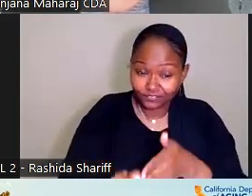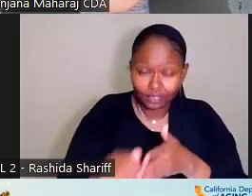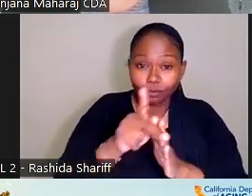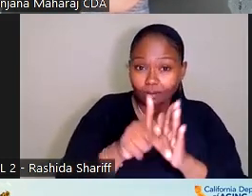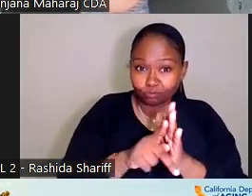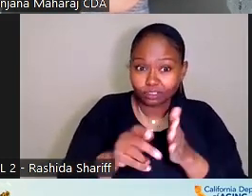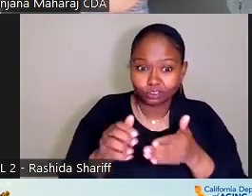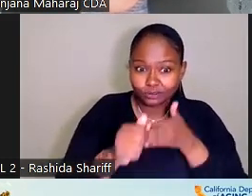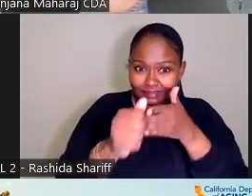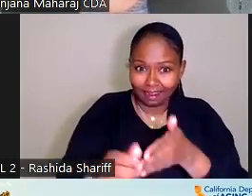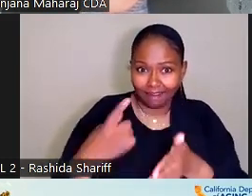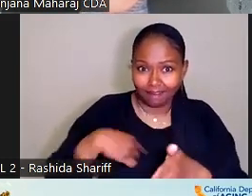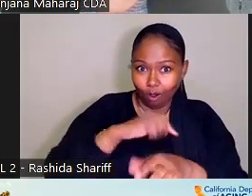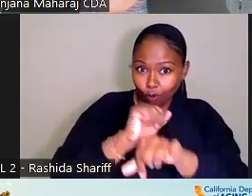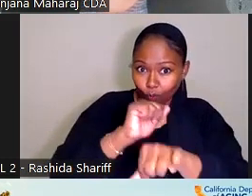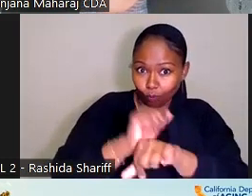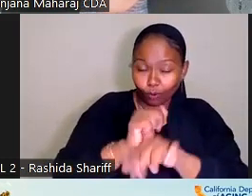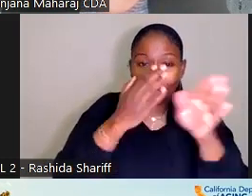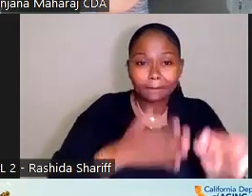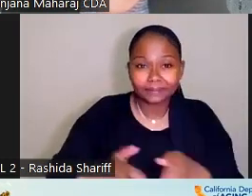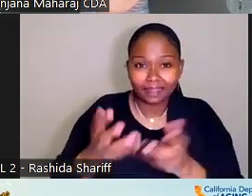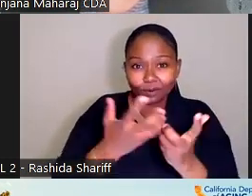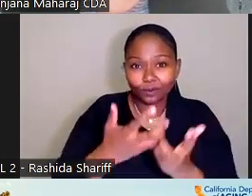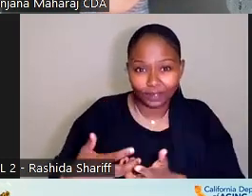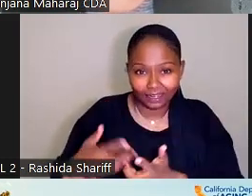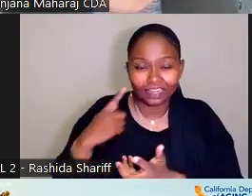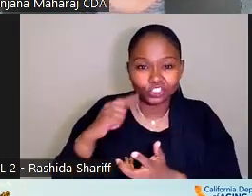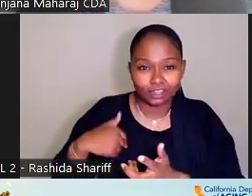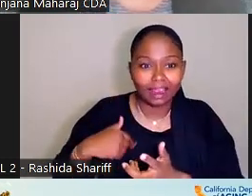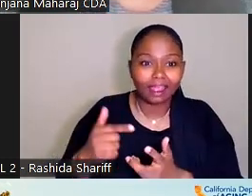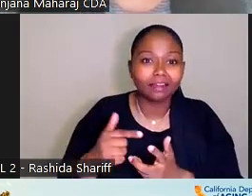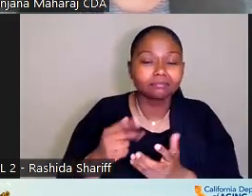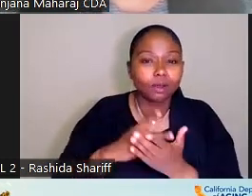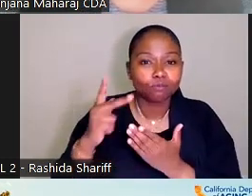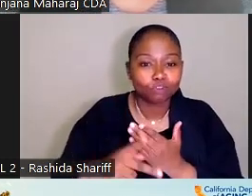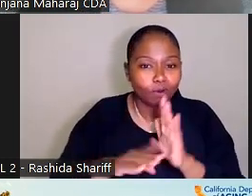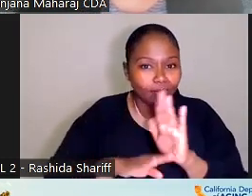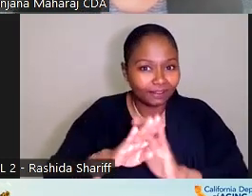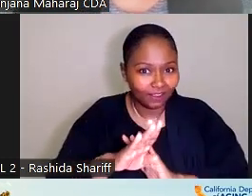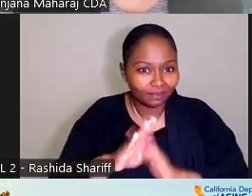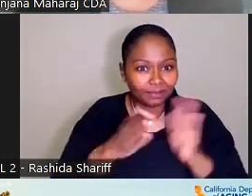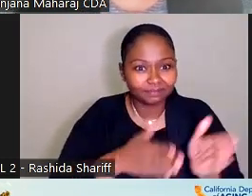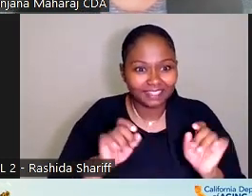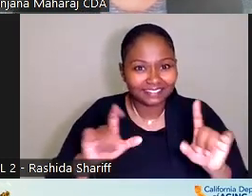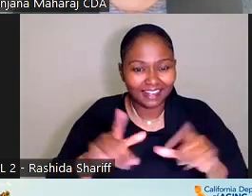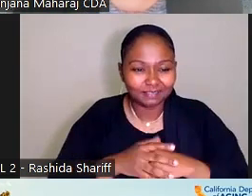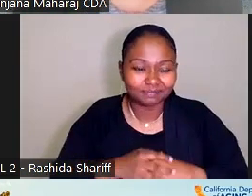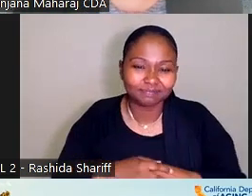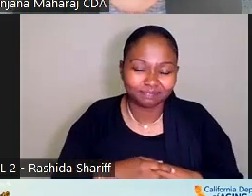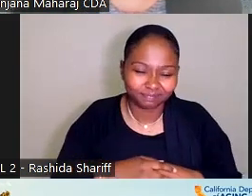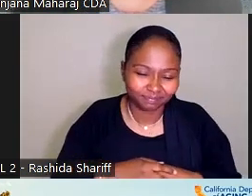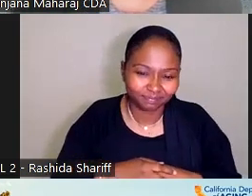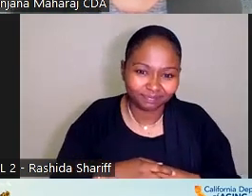of our work in planning, coordination, and program development. Next slide, please.